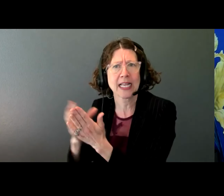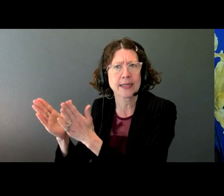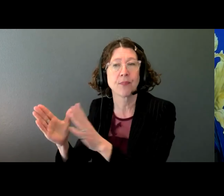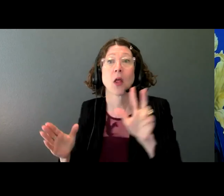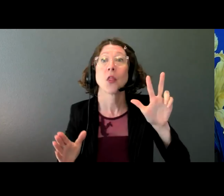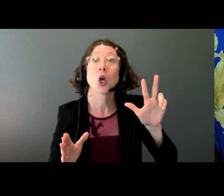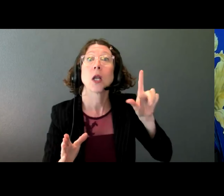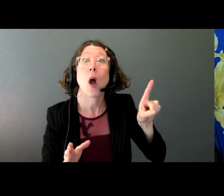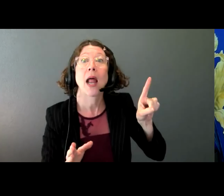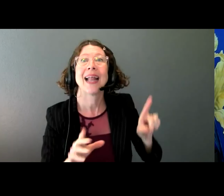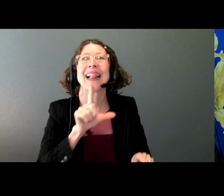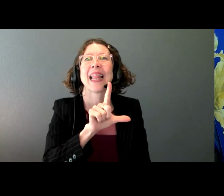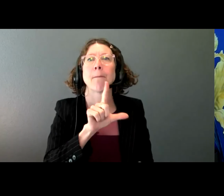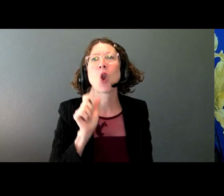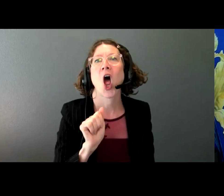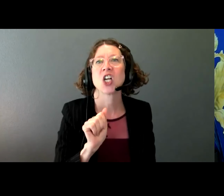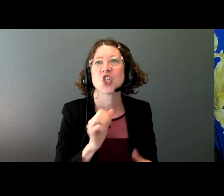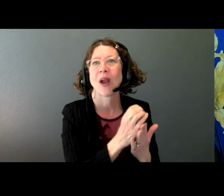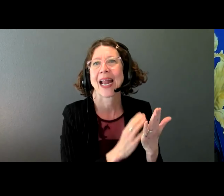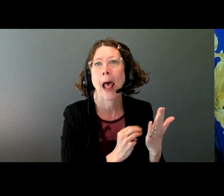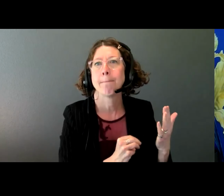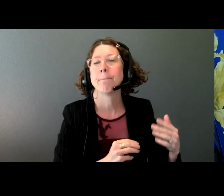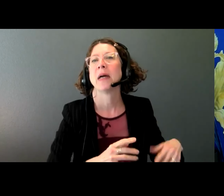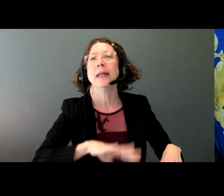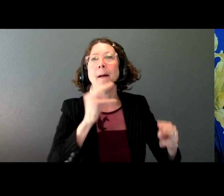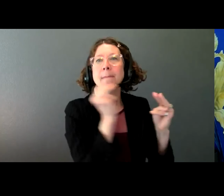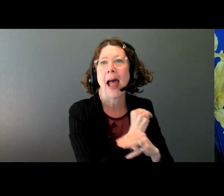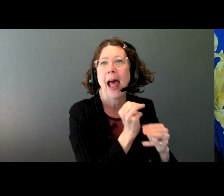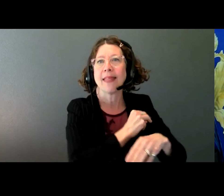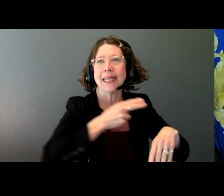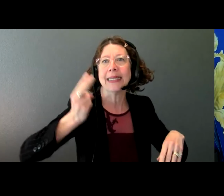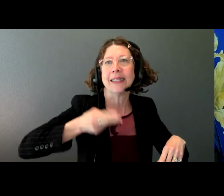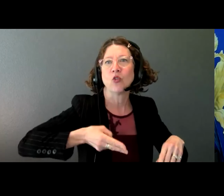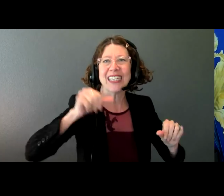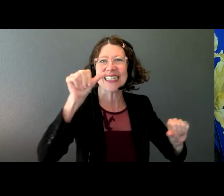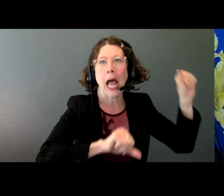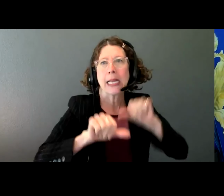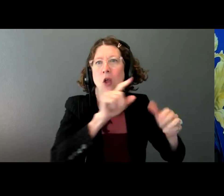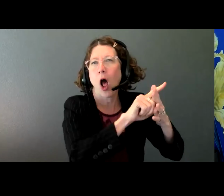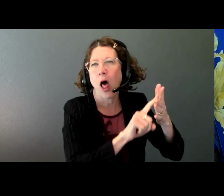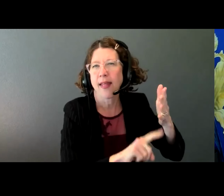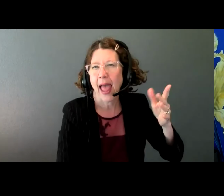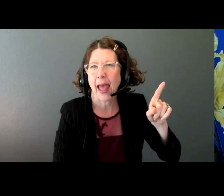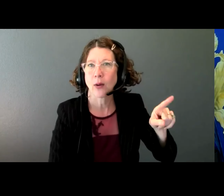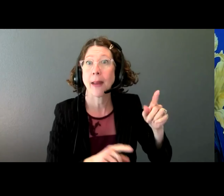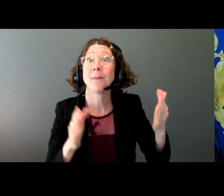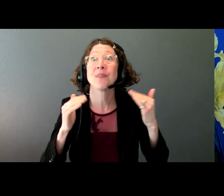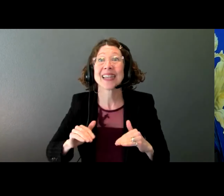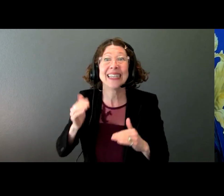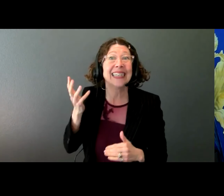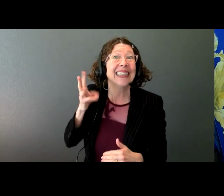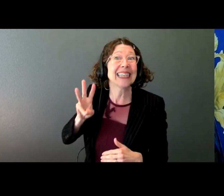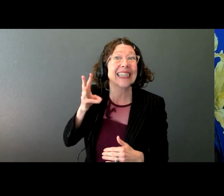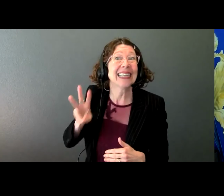liberal arts curriculum, your math, history, science, all of those that are involved. with 16 credits that we use